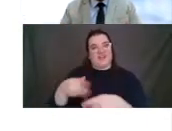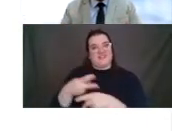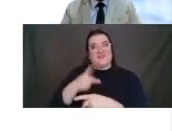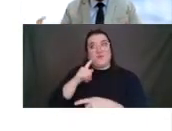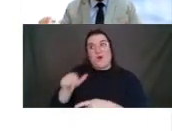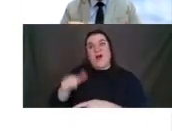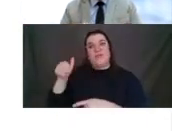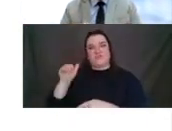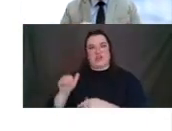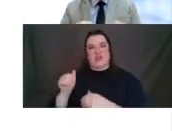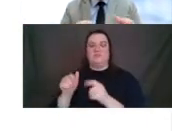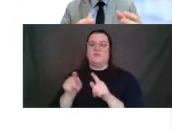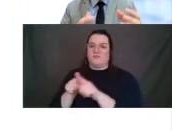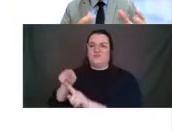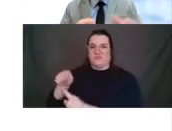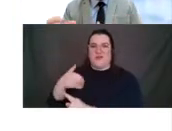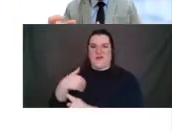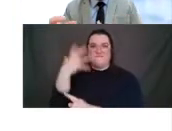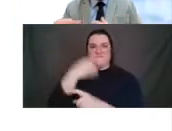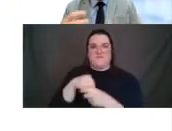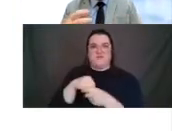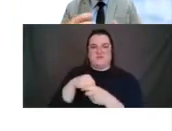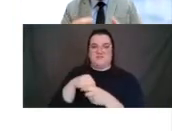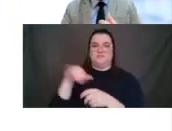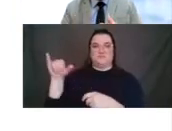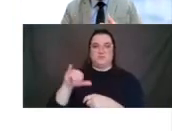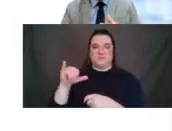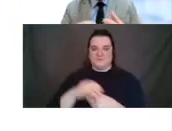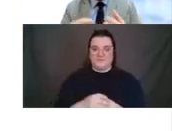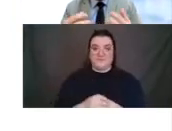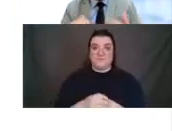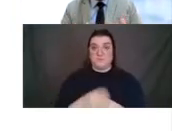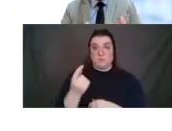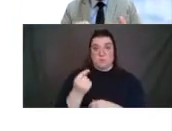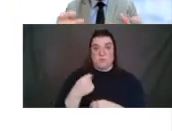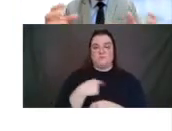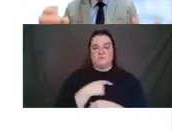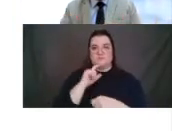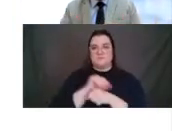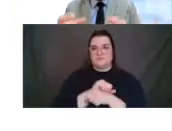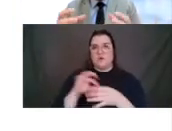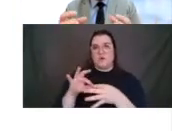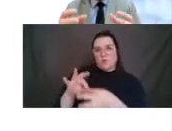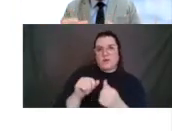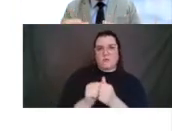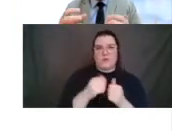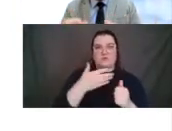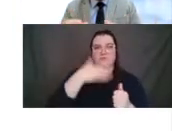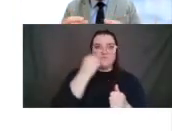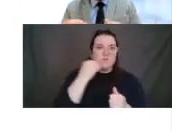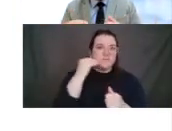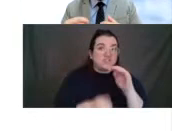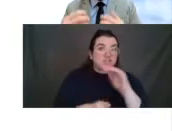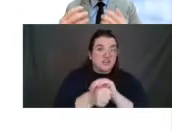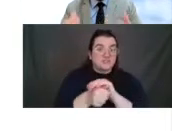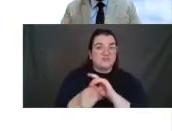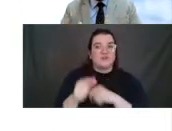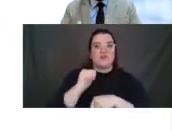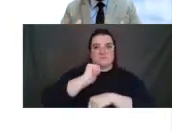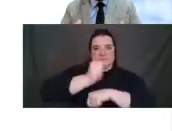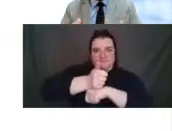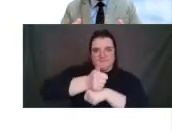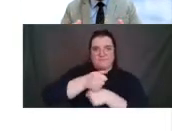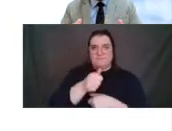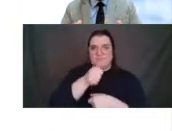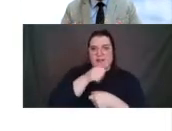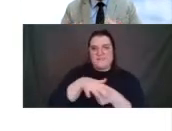had autism. So what we had to do is we actually coordinated with the homeless shelter so they could create a private space for us to be able to conduct